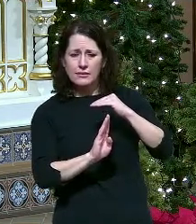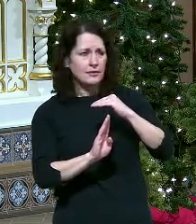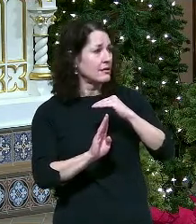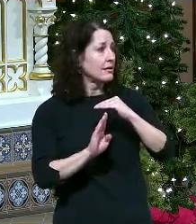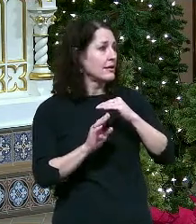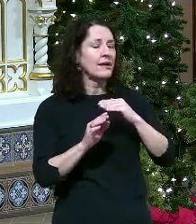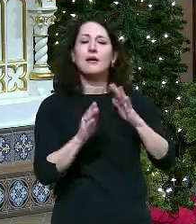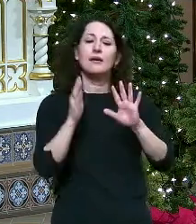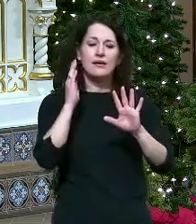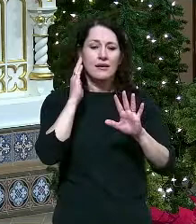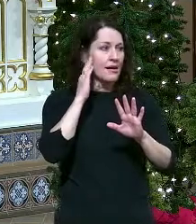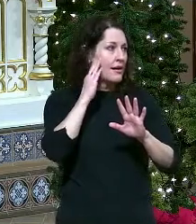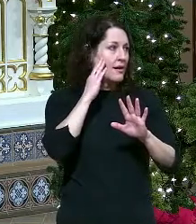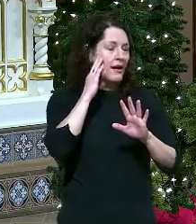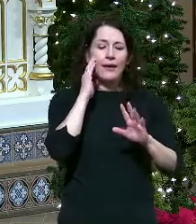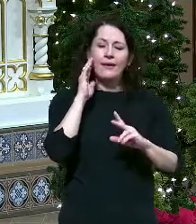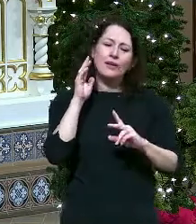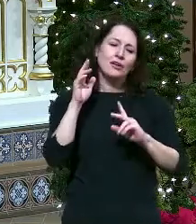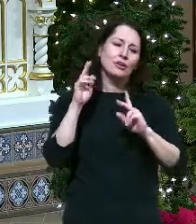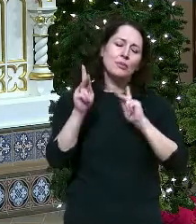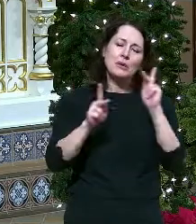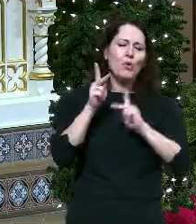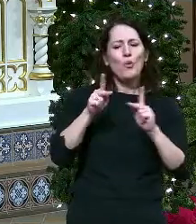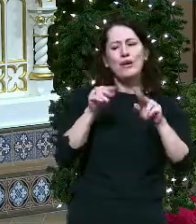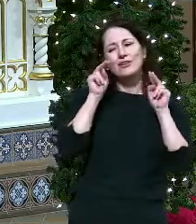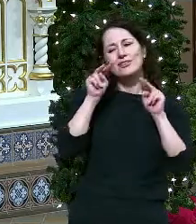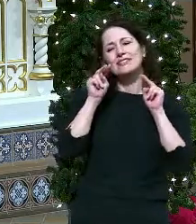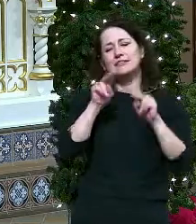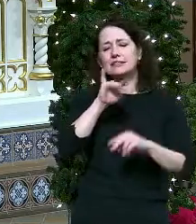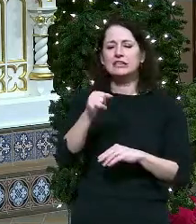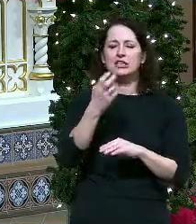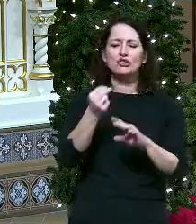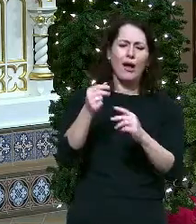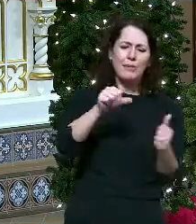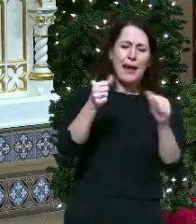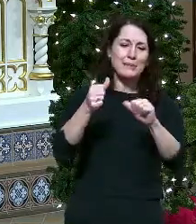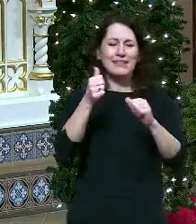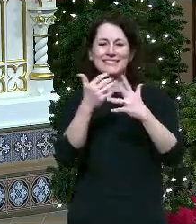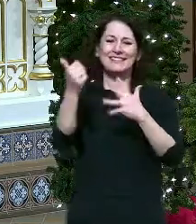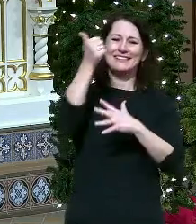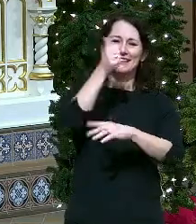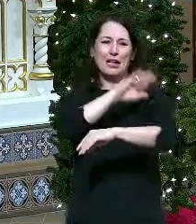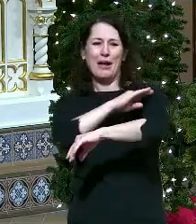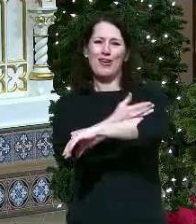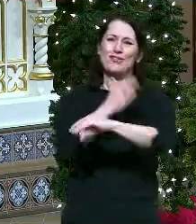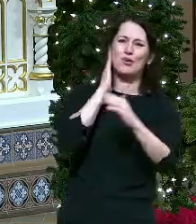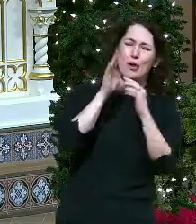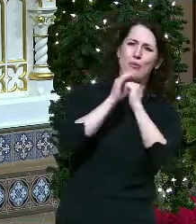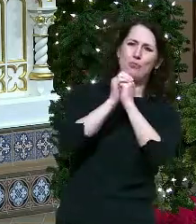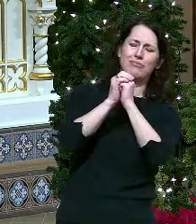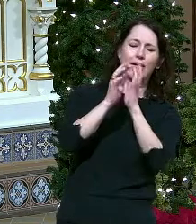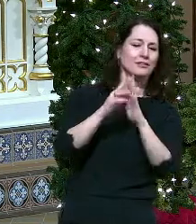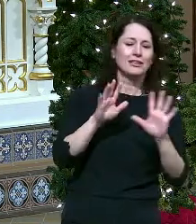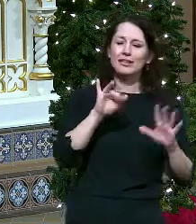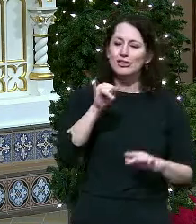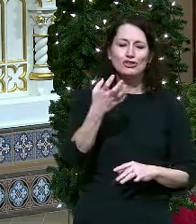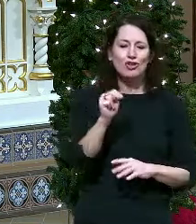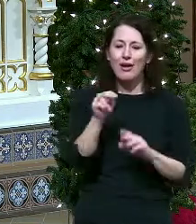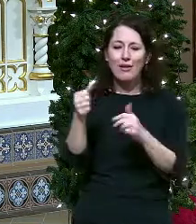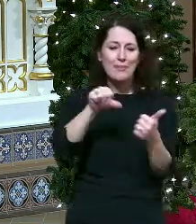There are people that wanted to just adore him and see him as, you know, oh, he's the one we've been waiting for. And he